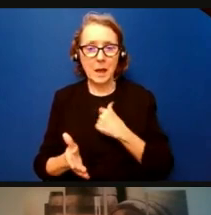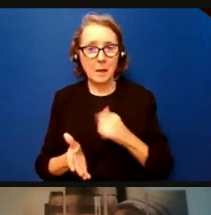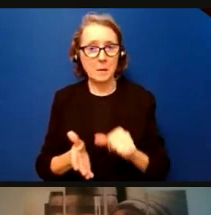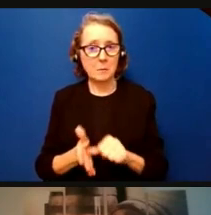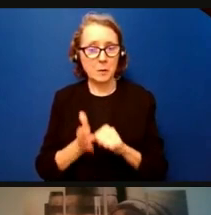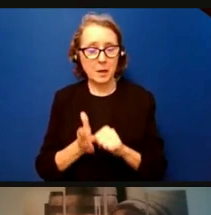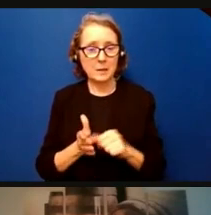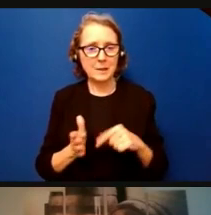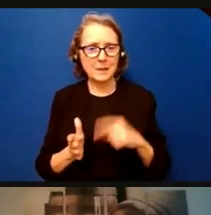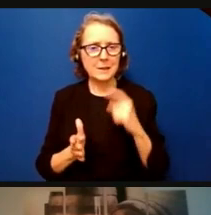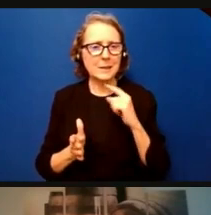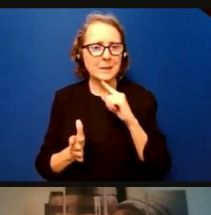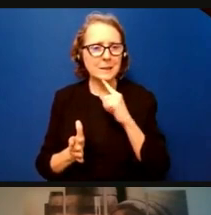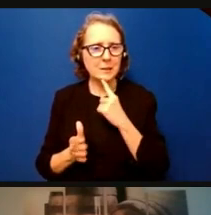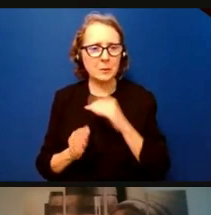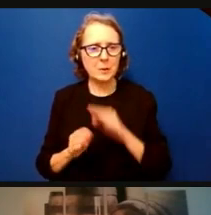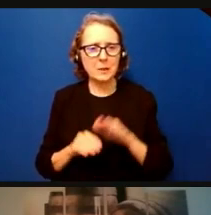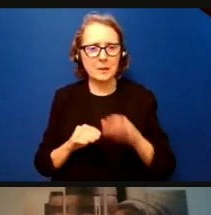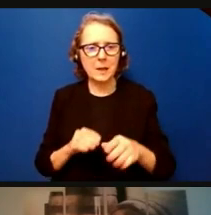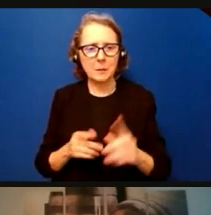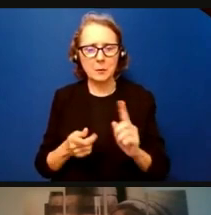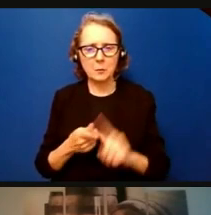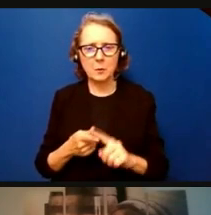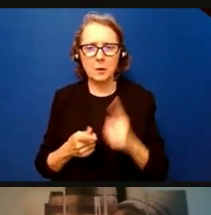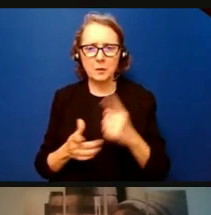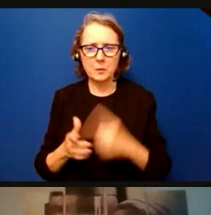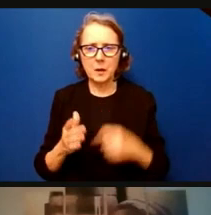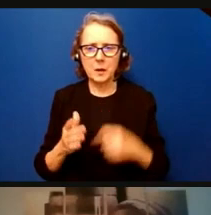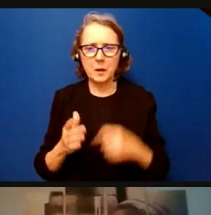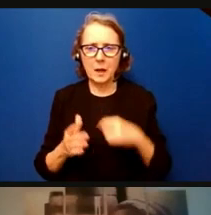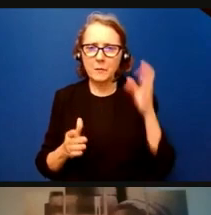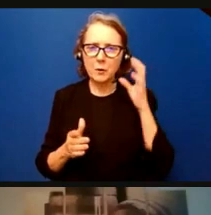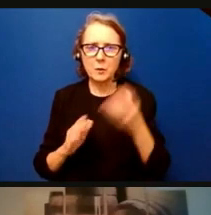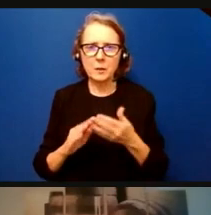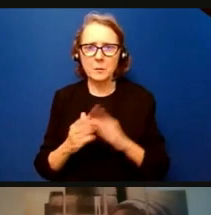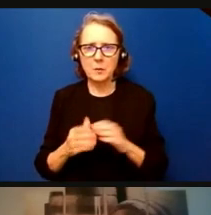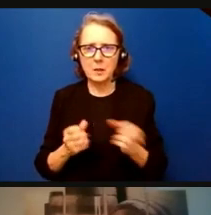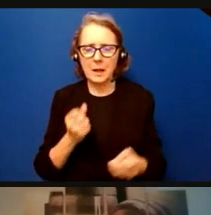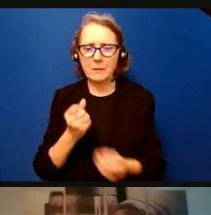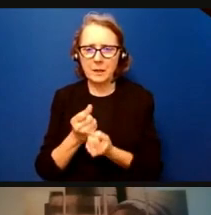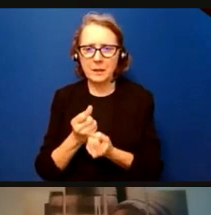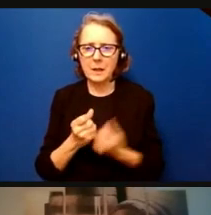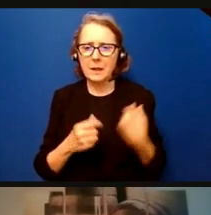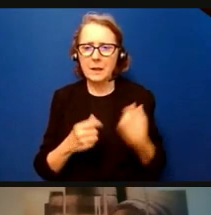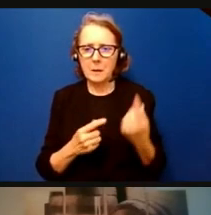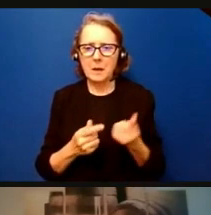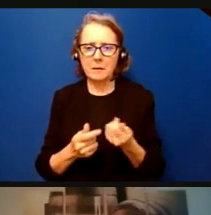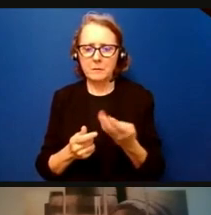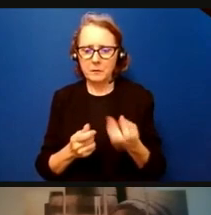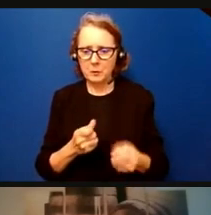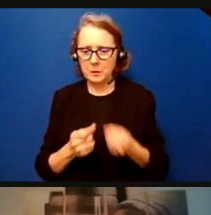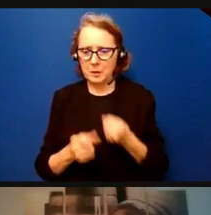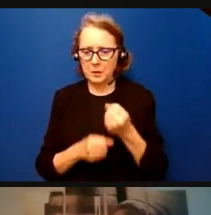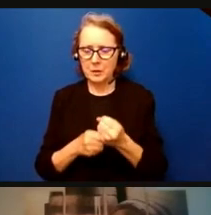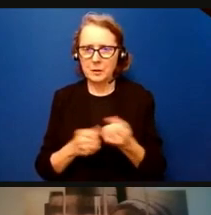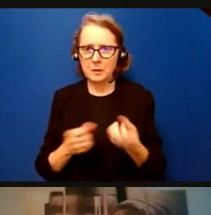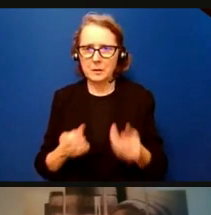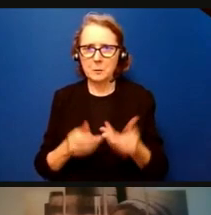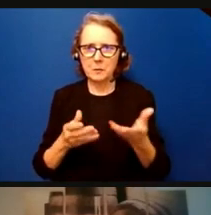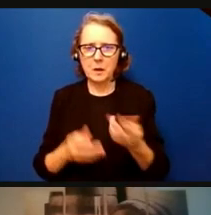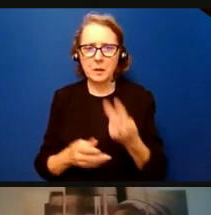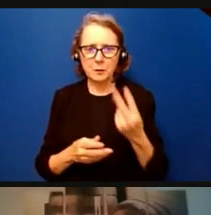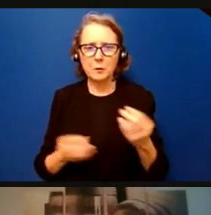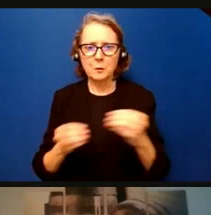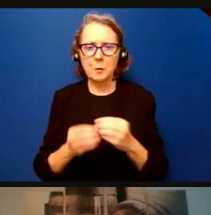serious step towards what I've heard the community advocate for in the past couple of years in terms of providing two more